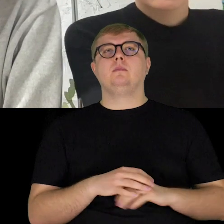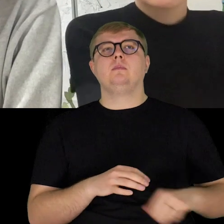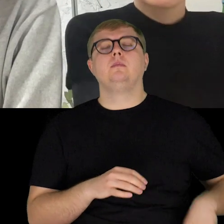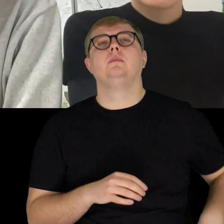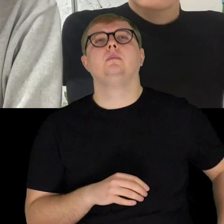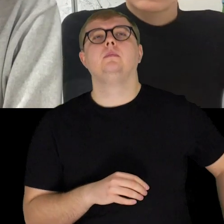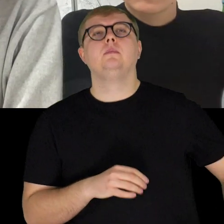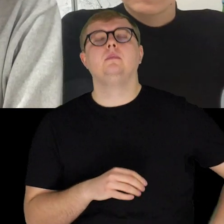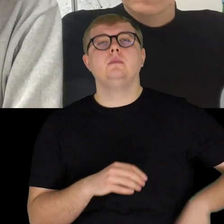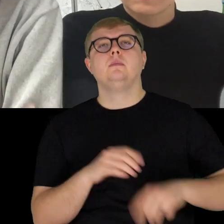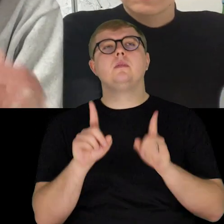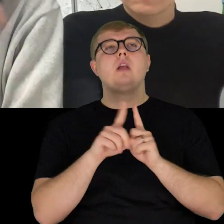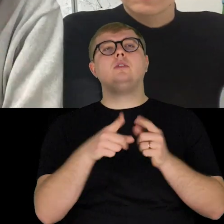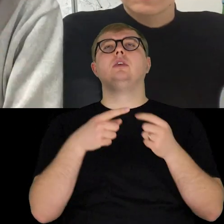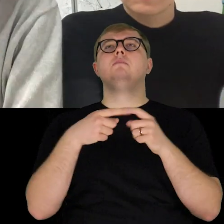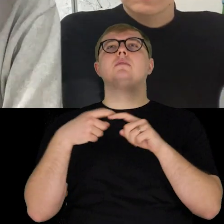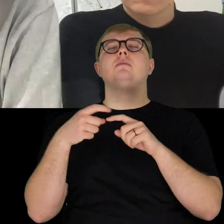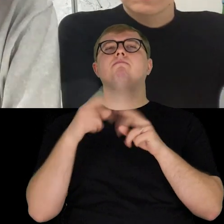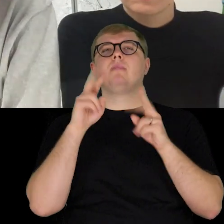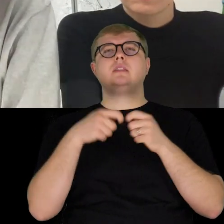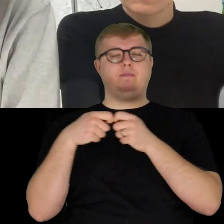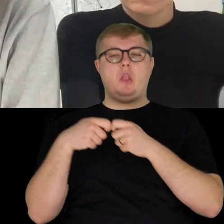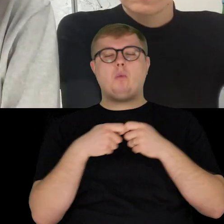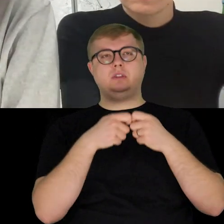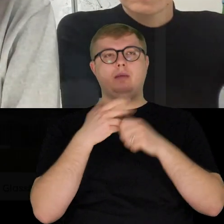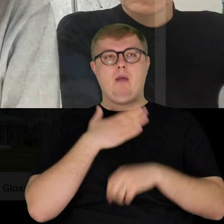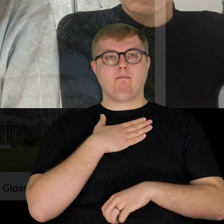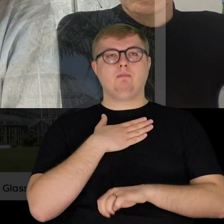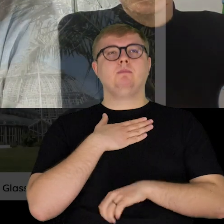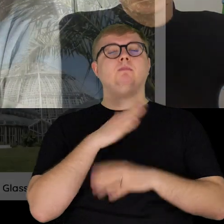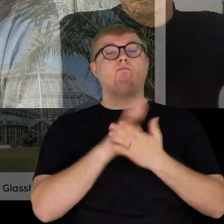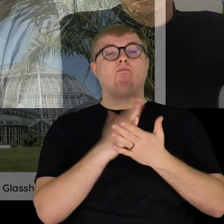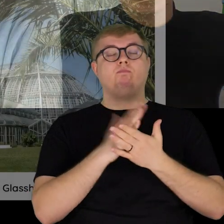between, so let's say, entering a new